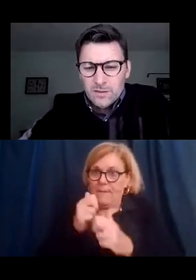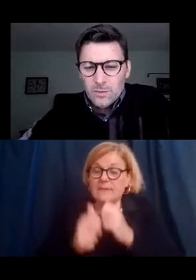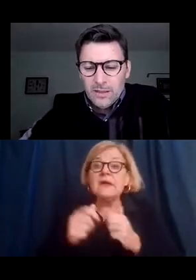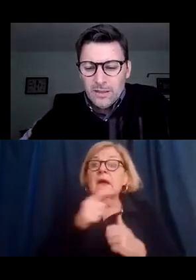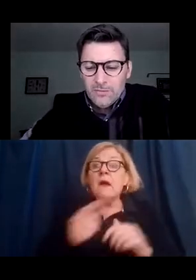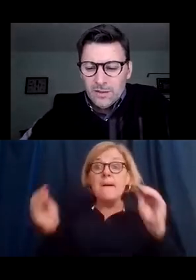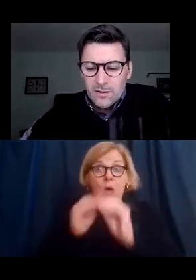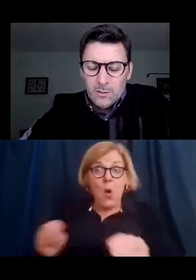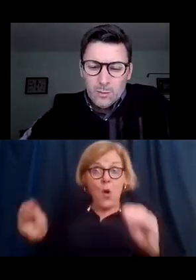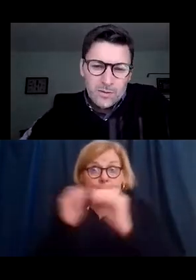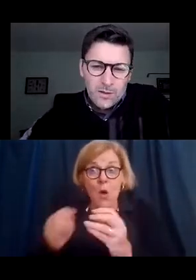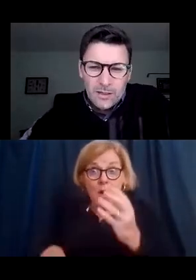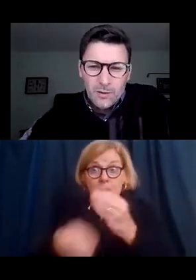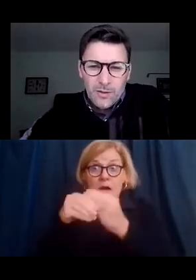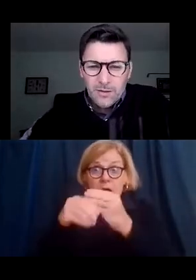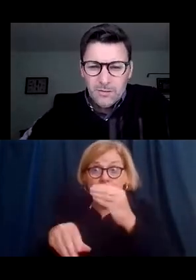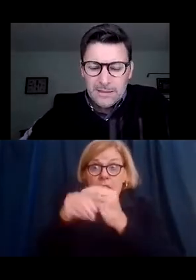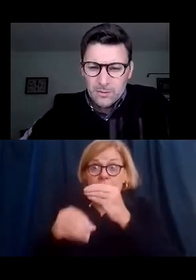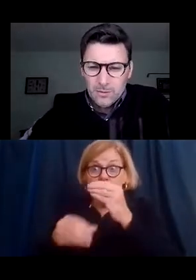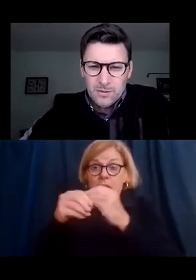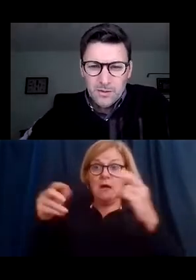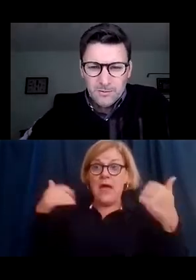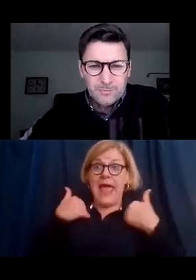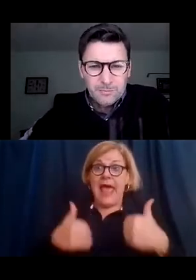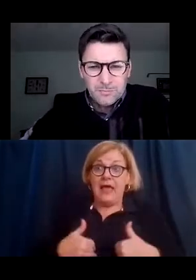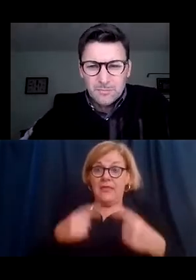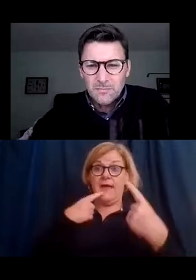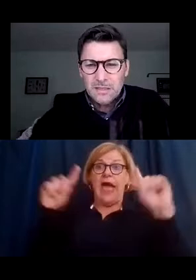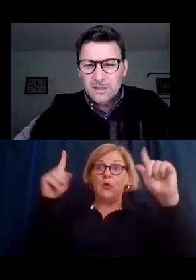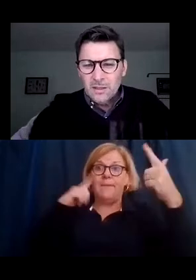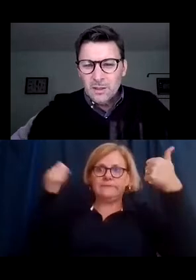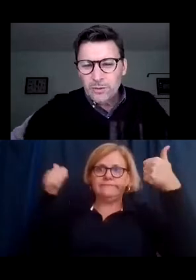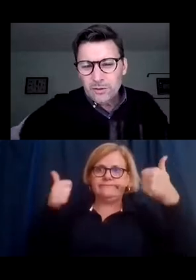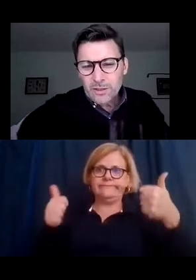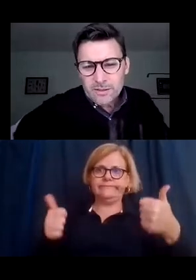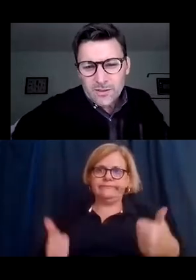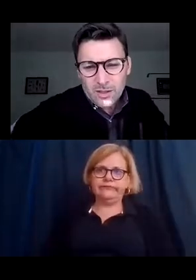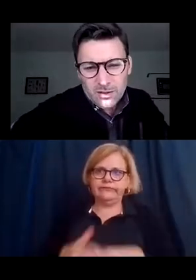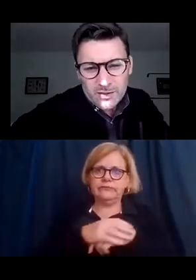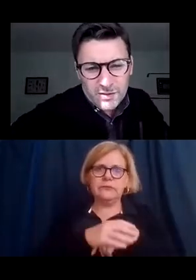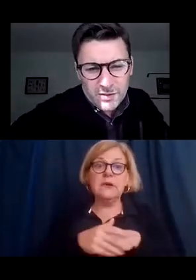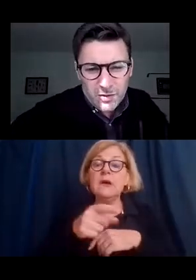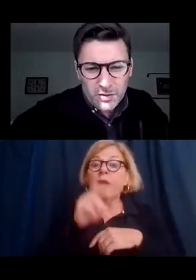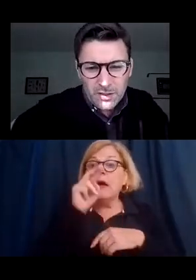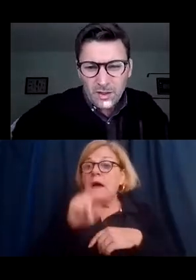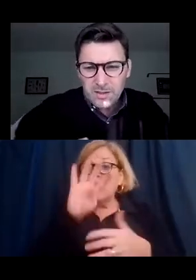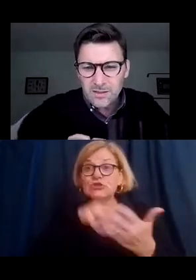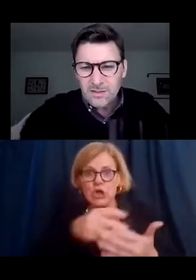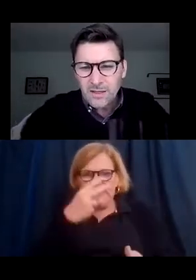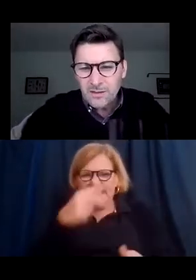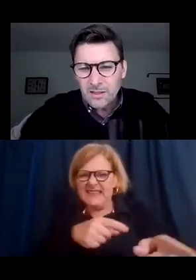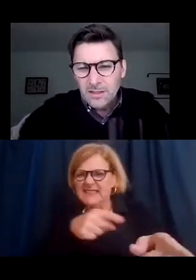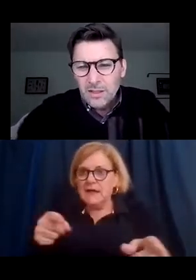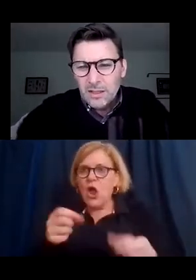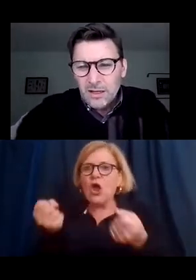these conditions we have, the worse our health and our health outcomes are. When you look at this chart, this is just looking at causes